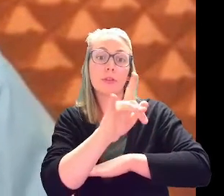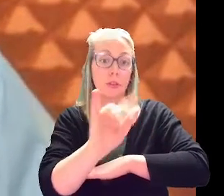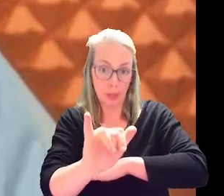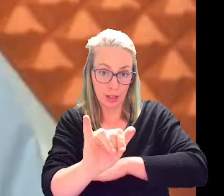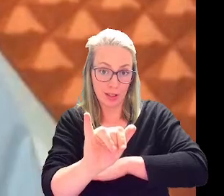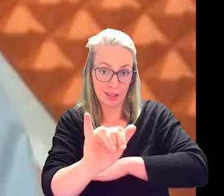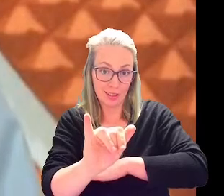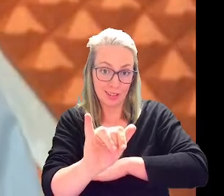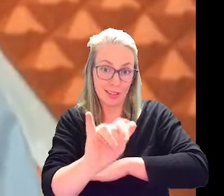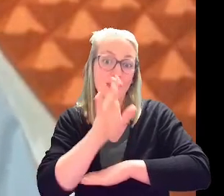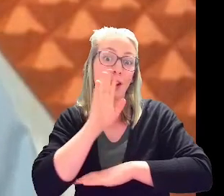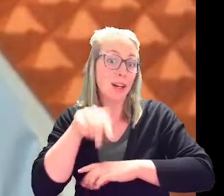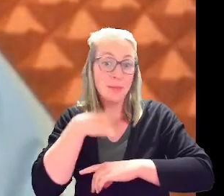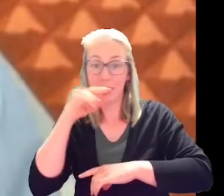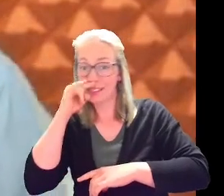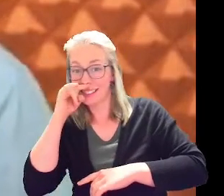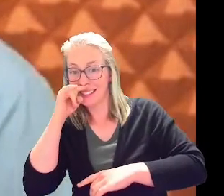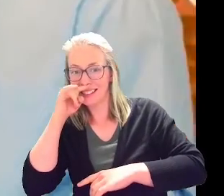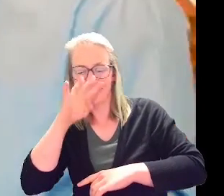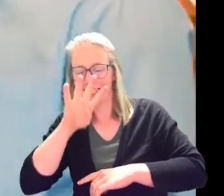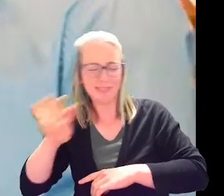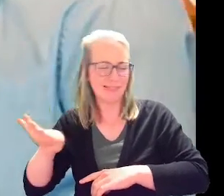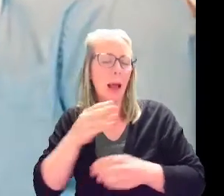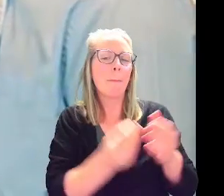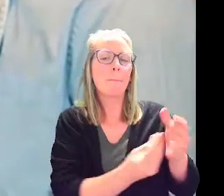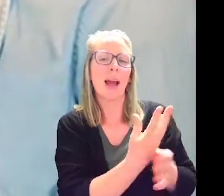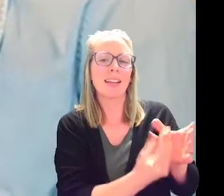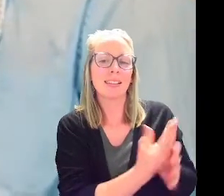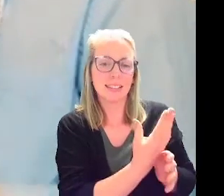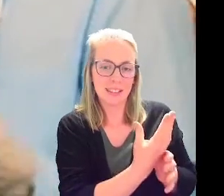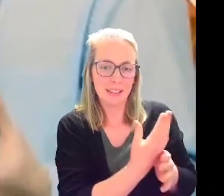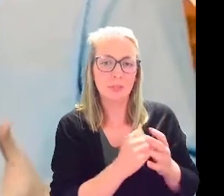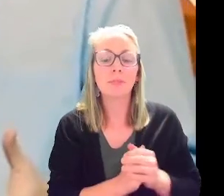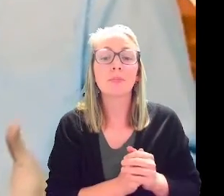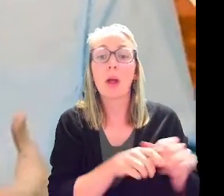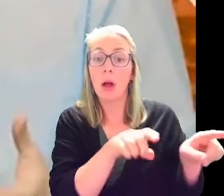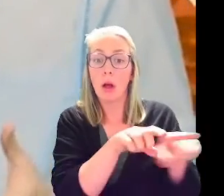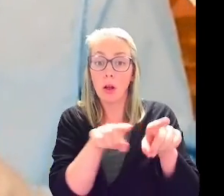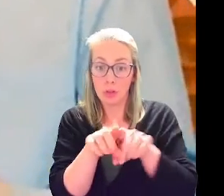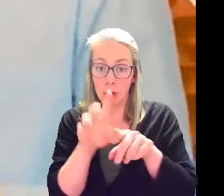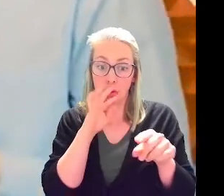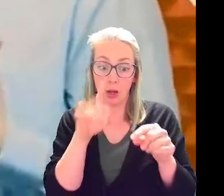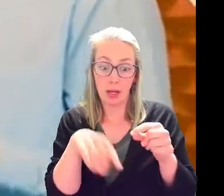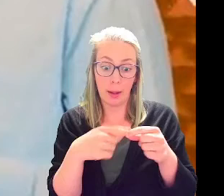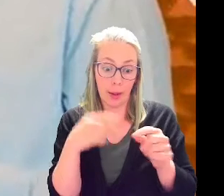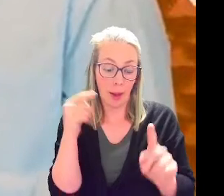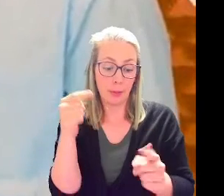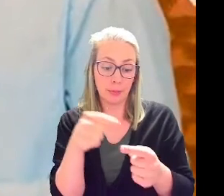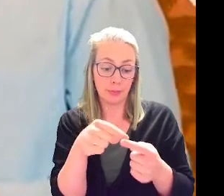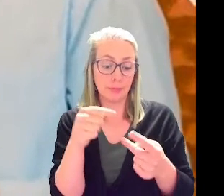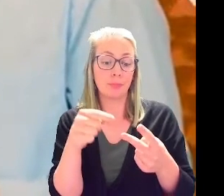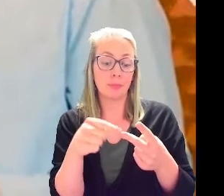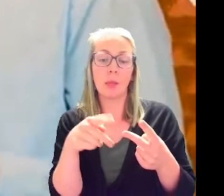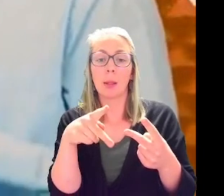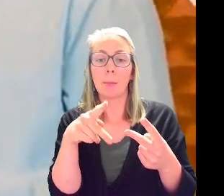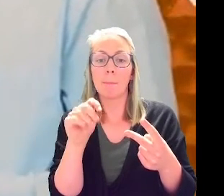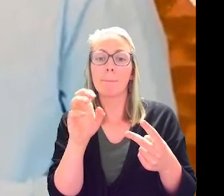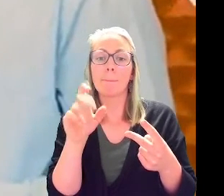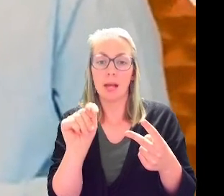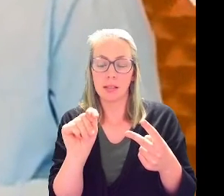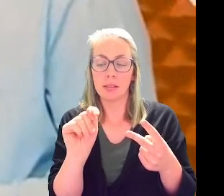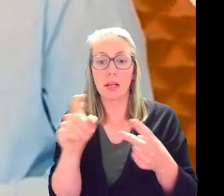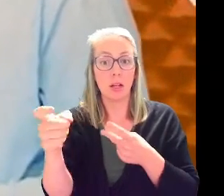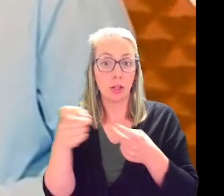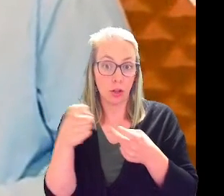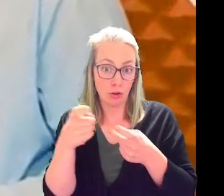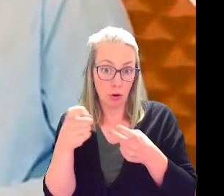this time, I'm not talking about little kids. We're talking about plants. And also pest control. So there's things that you can do, and especially,